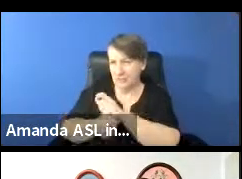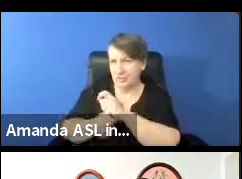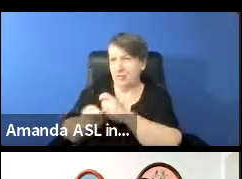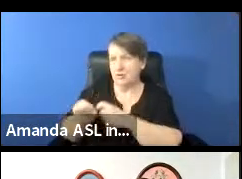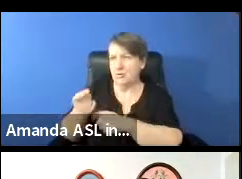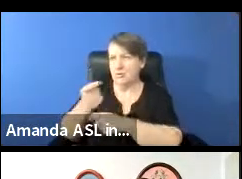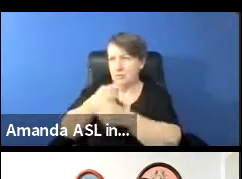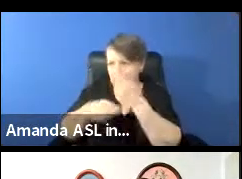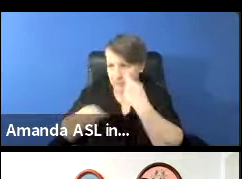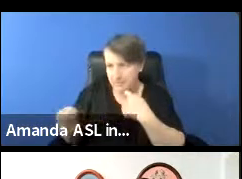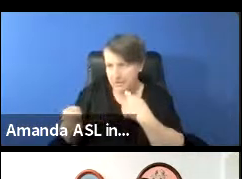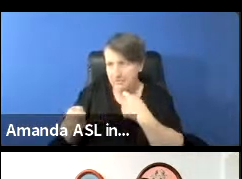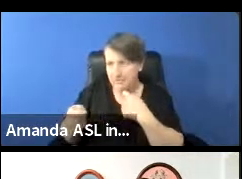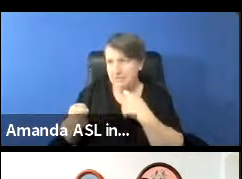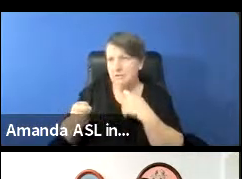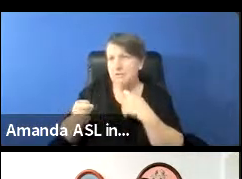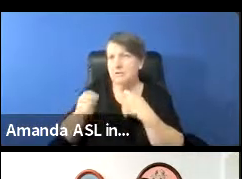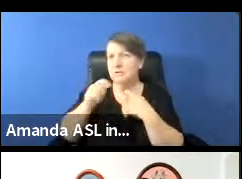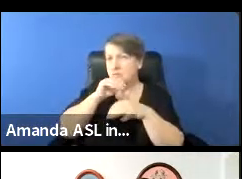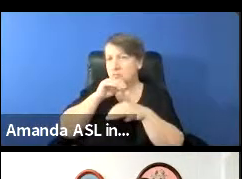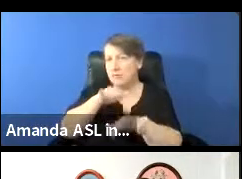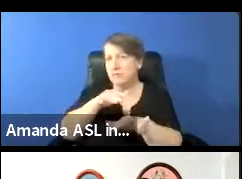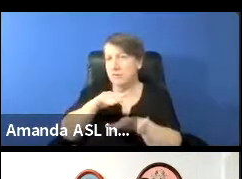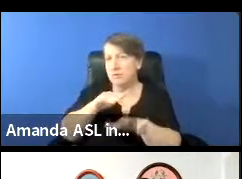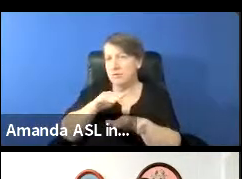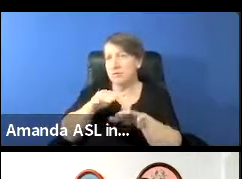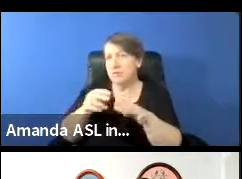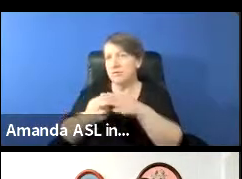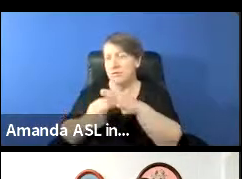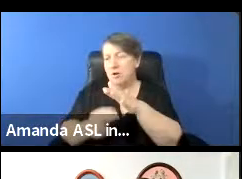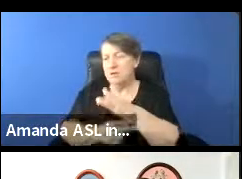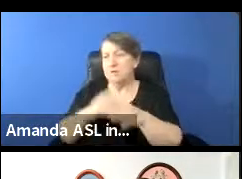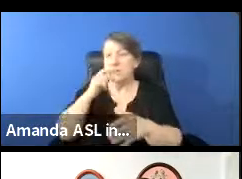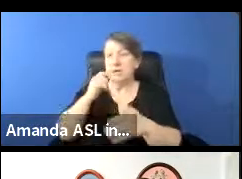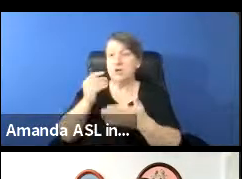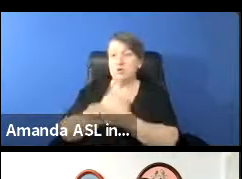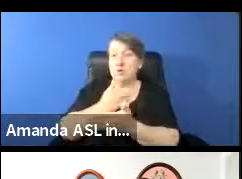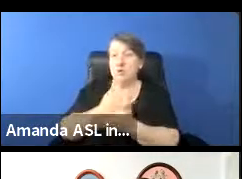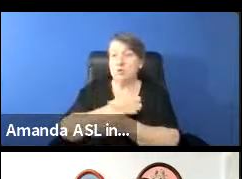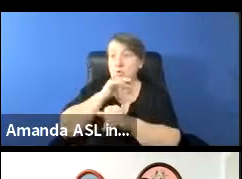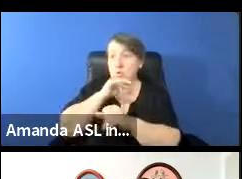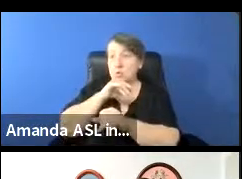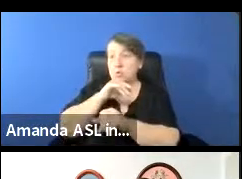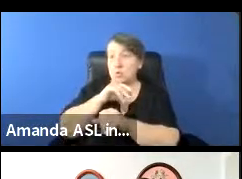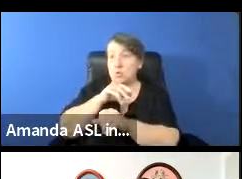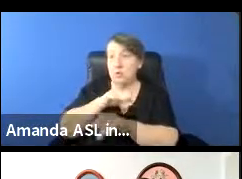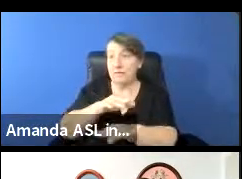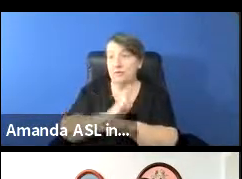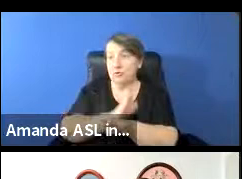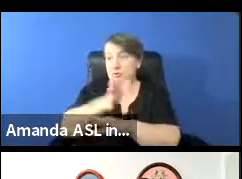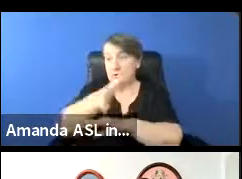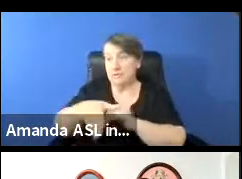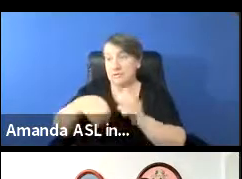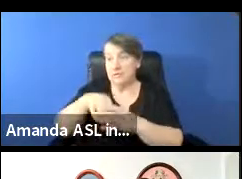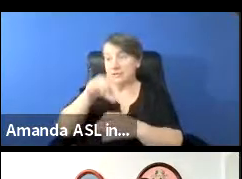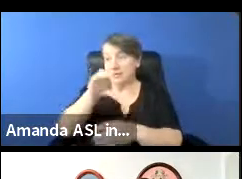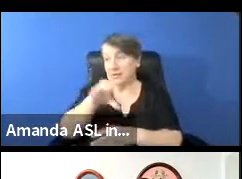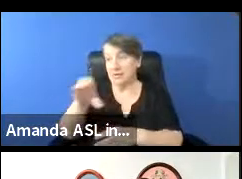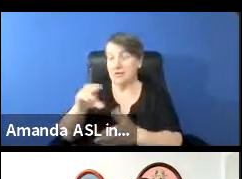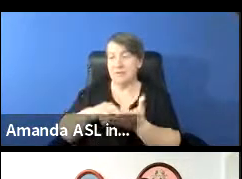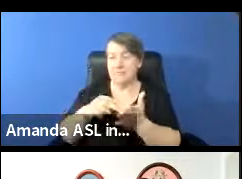replacement river crossing, because a new river crossing in Clark County means something entirely different from, I